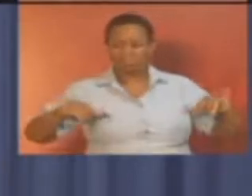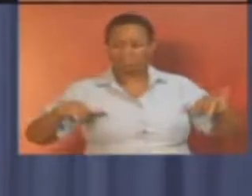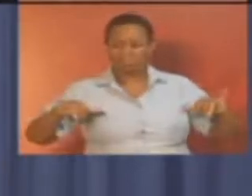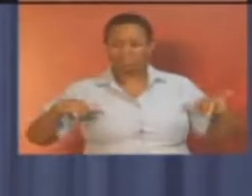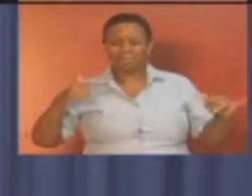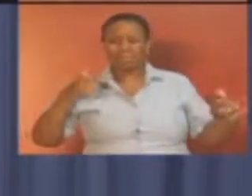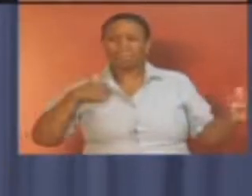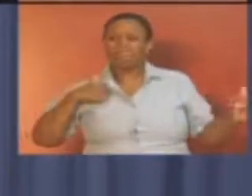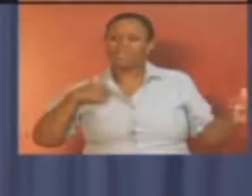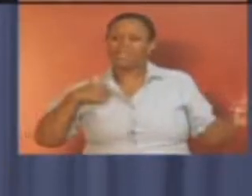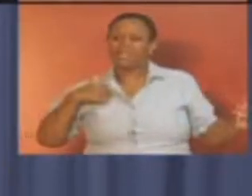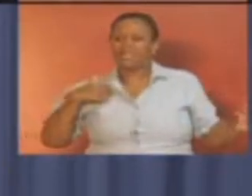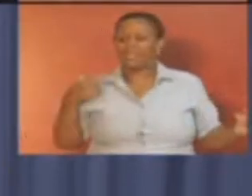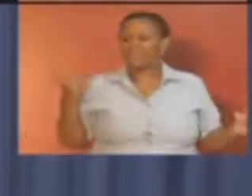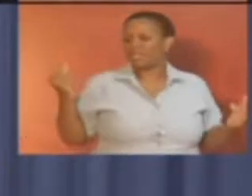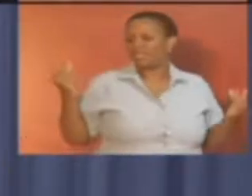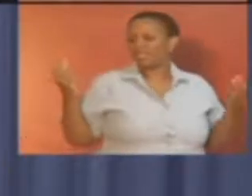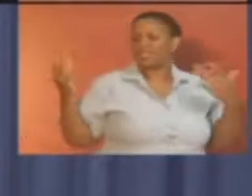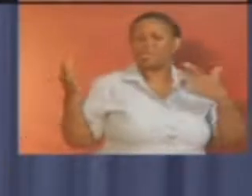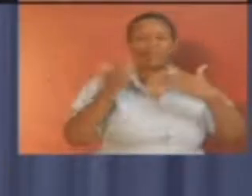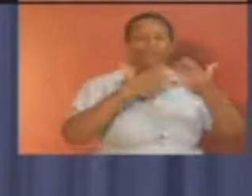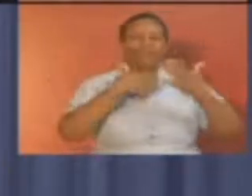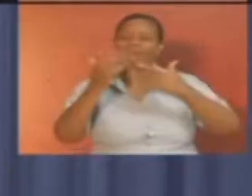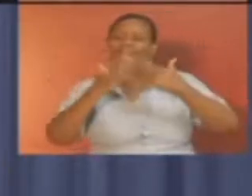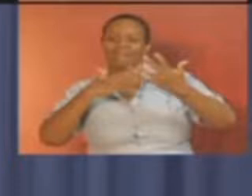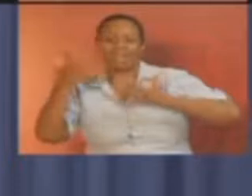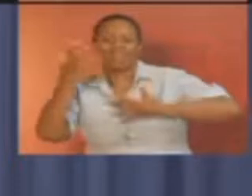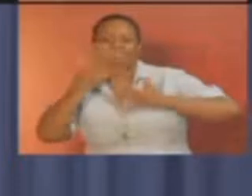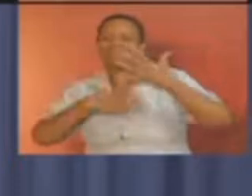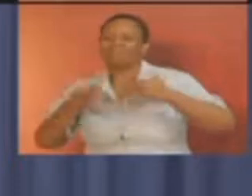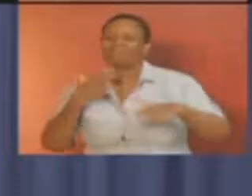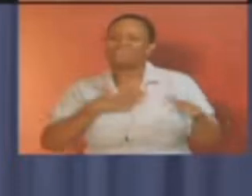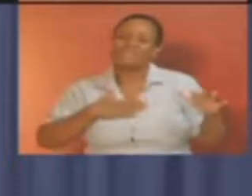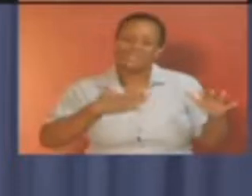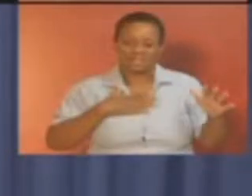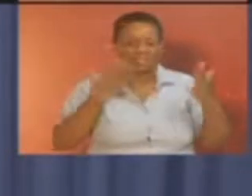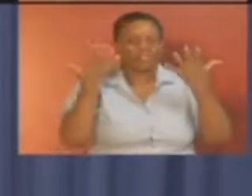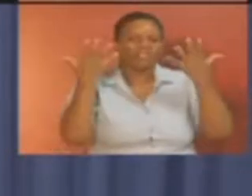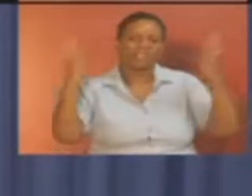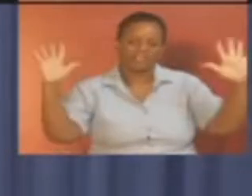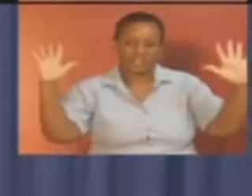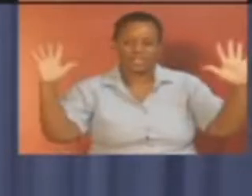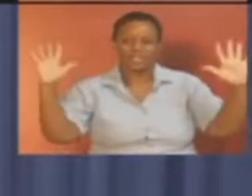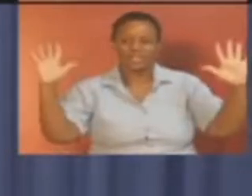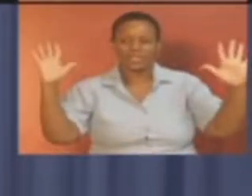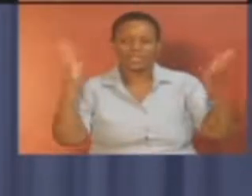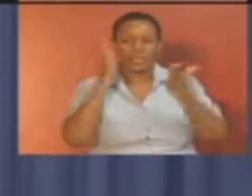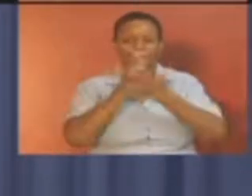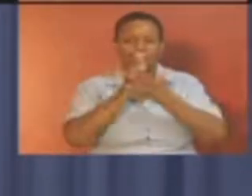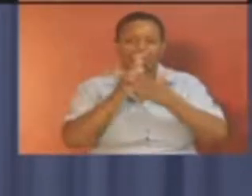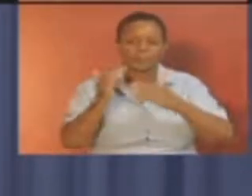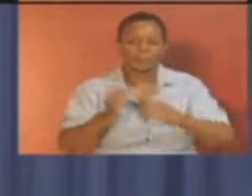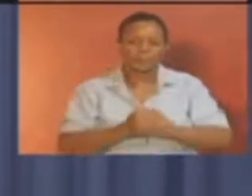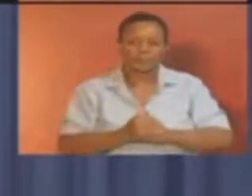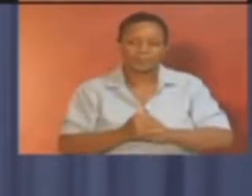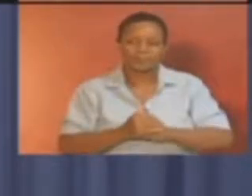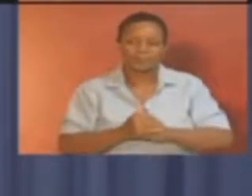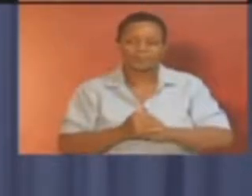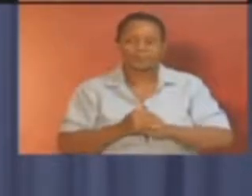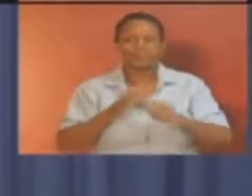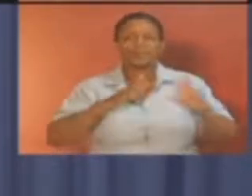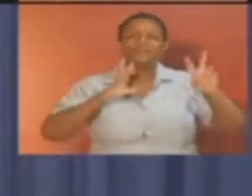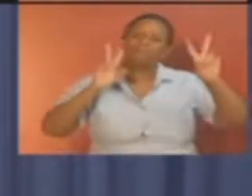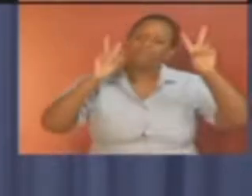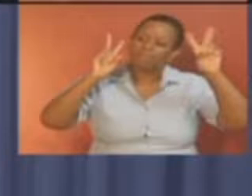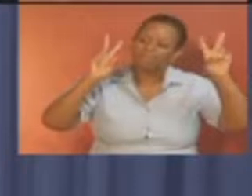have to continue these measures for the foreseeable future, but there are brighter days ahead, but we must, at this point